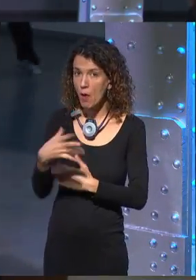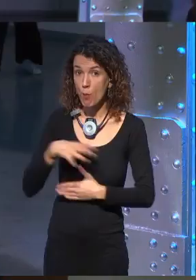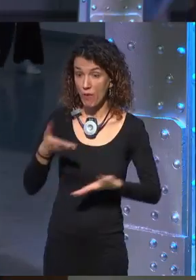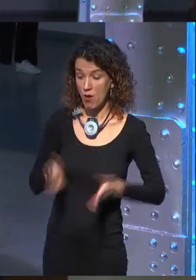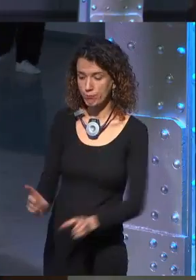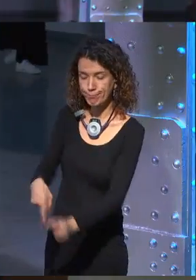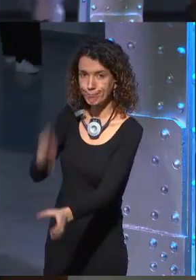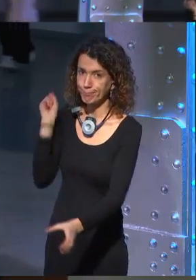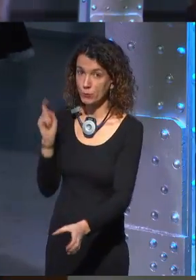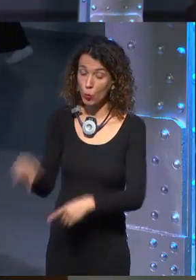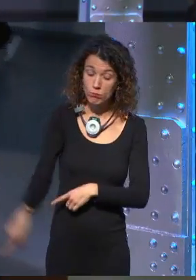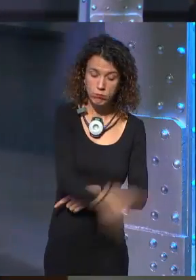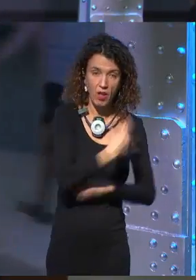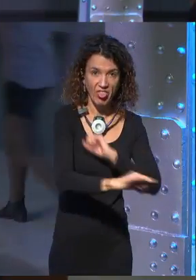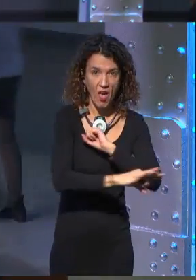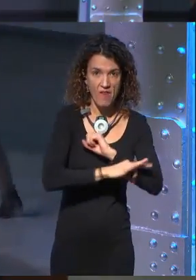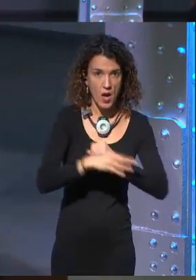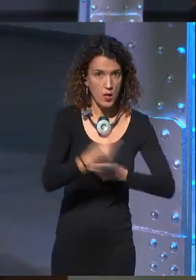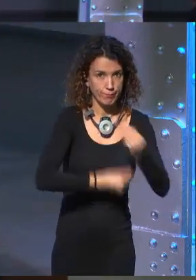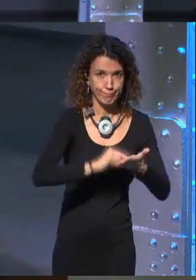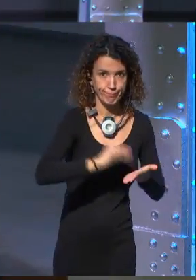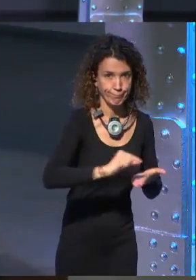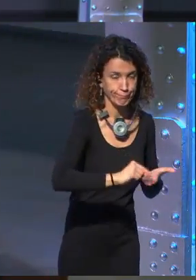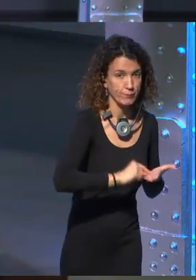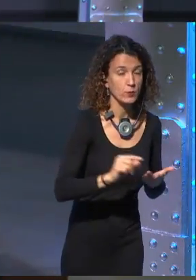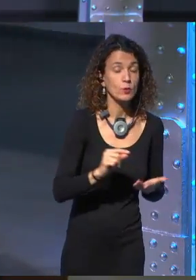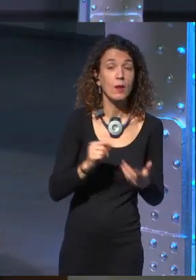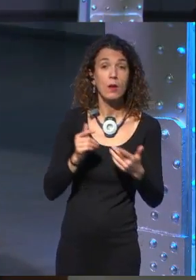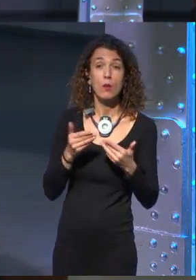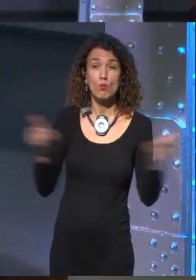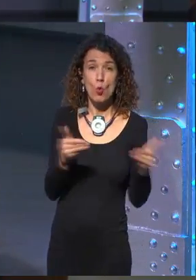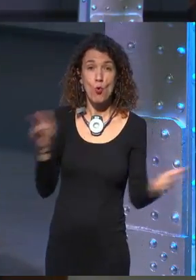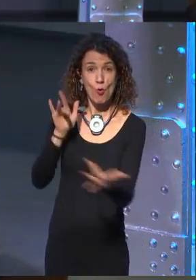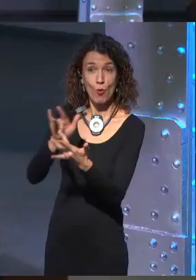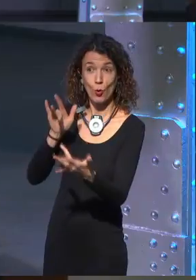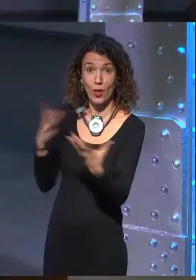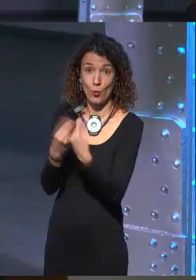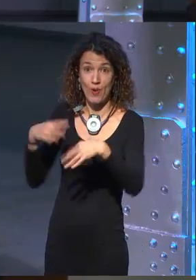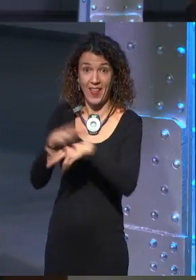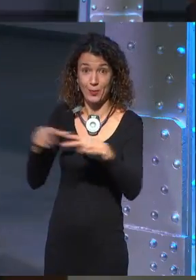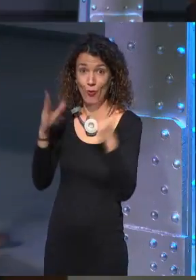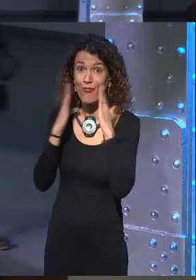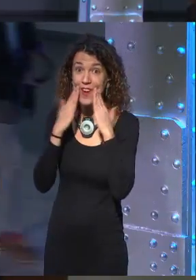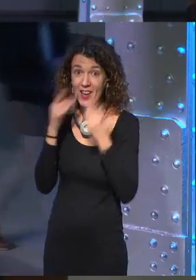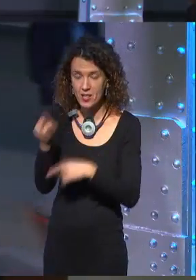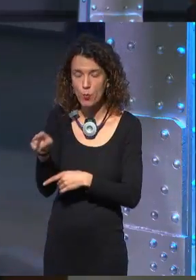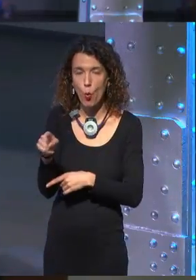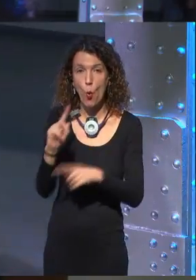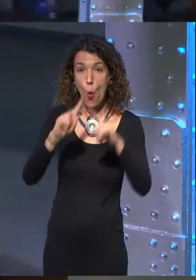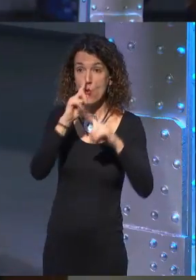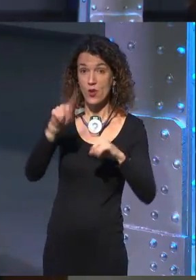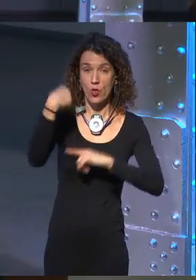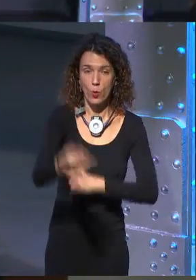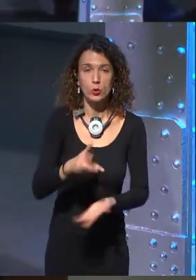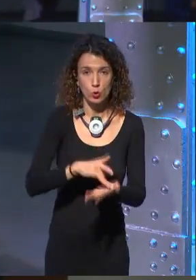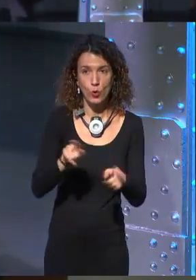exposure to anything having to do with social or digital media. About a year later, I was running a company of 600 people, and my HR, Aunt Lita, I called her,